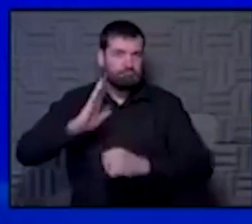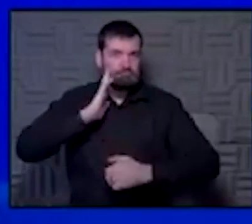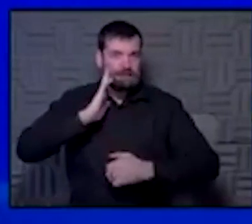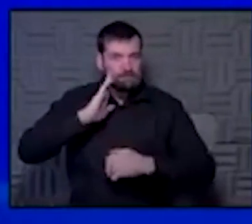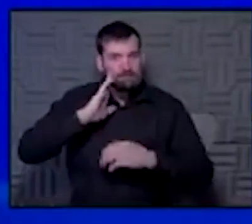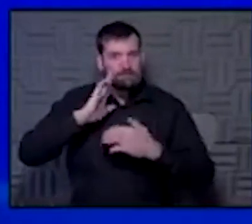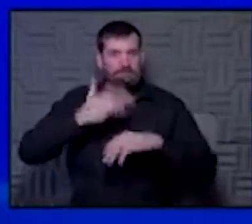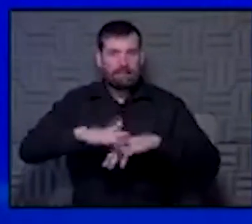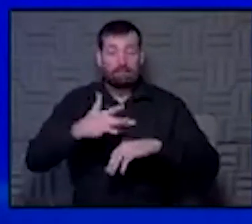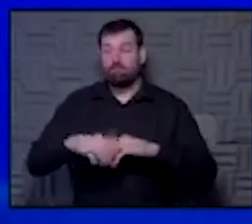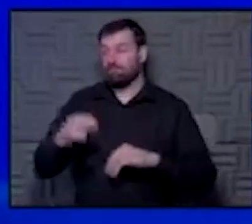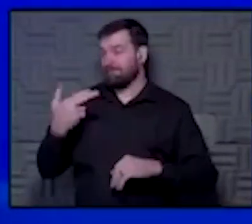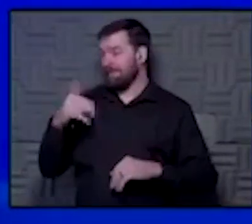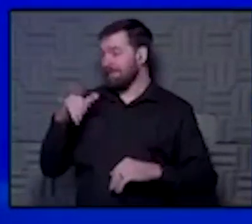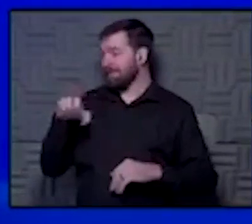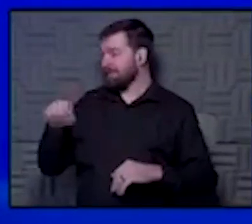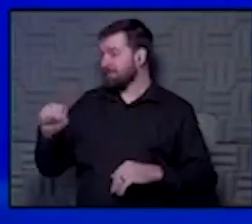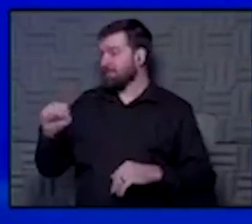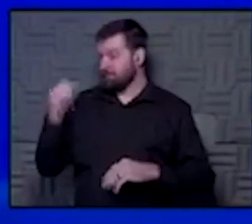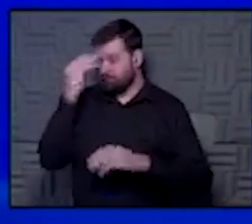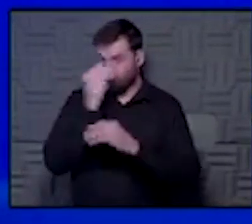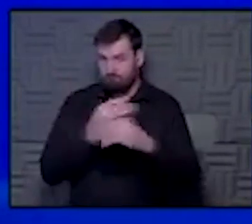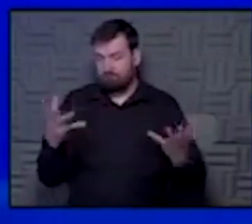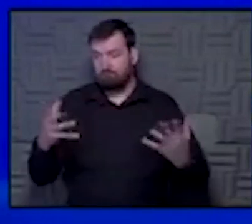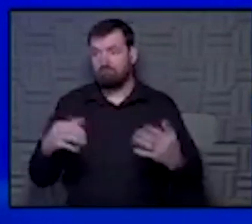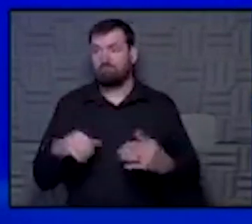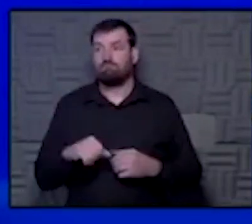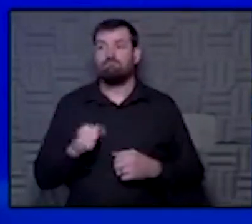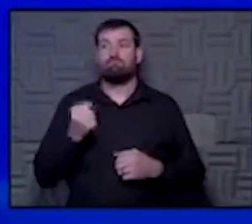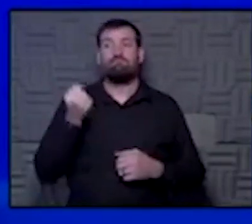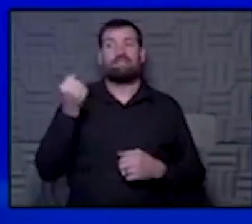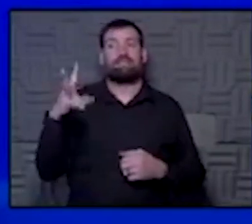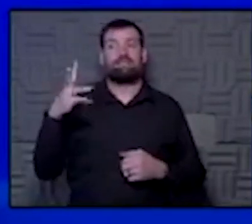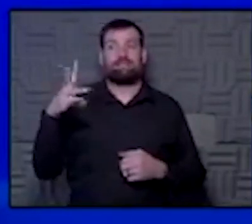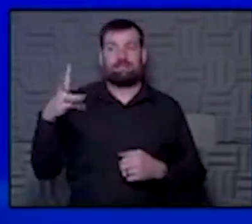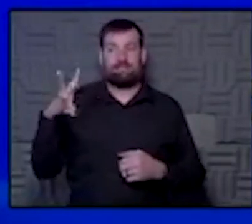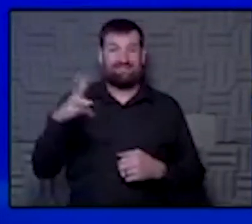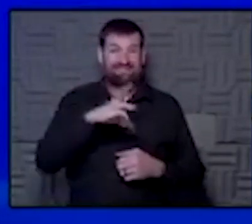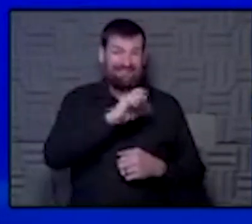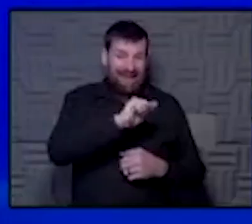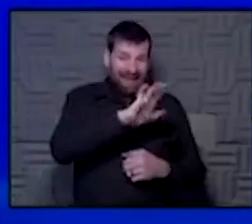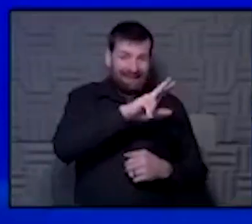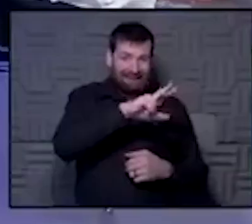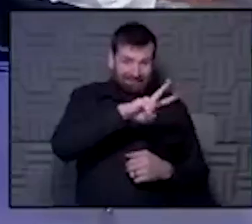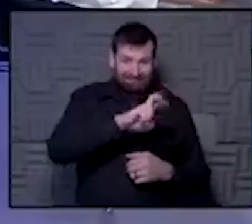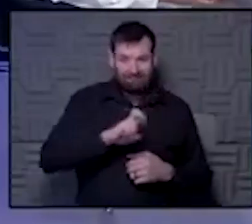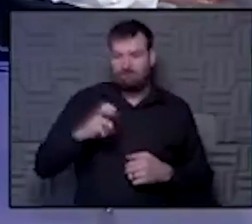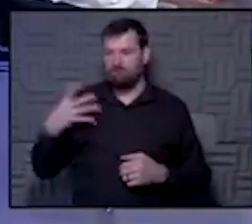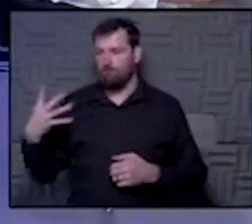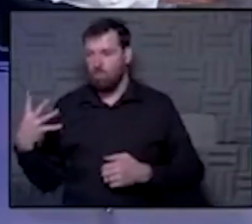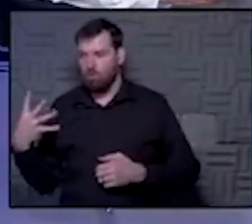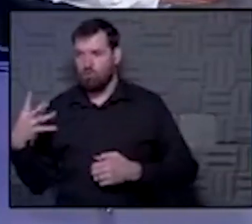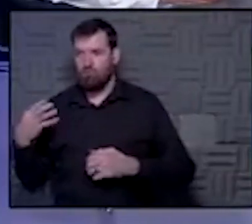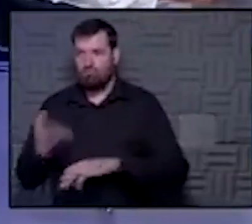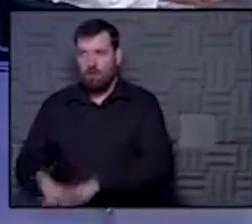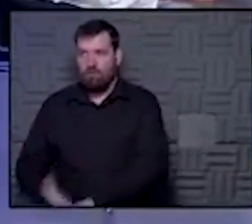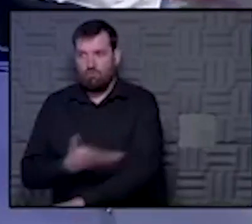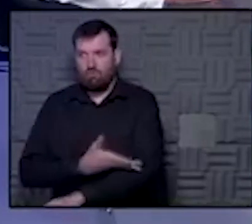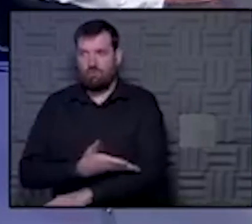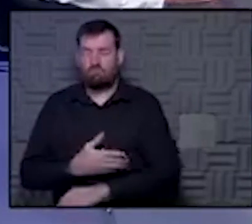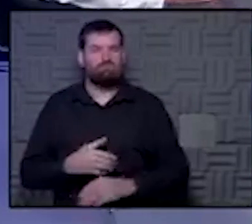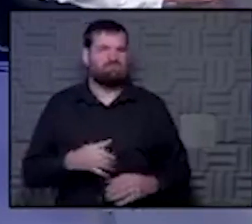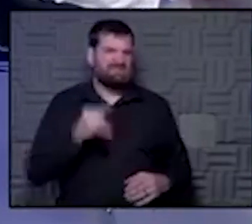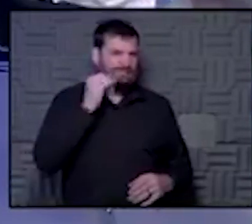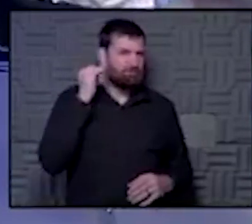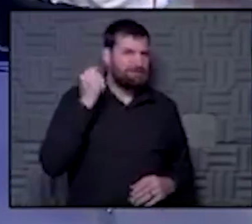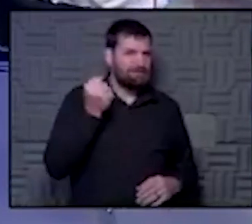Yeah, and so, Hayes has, just to let you know, 16 active, but 4 recovery, so 20 total. And I think they had